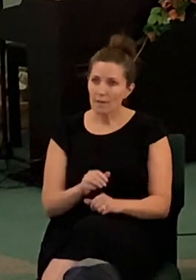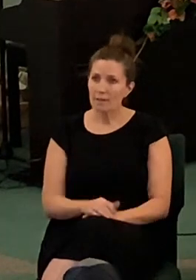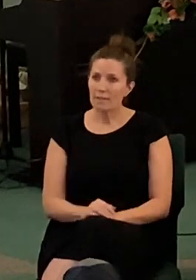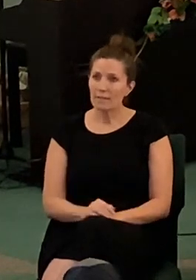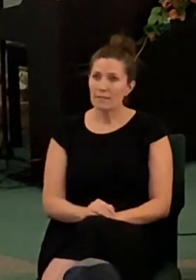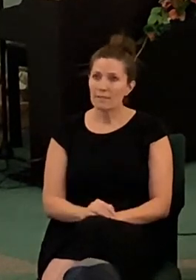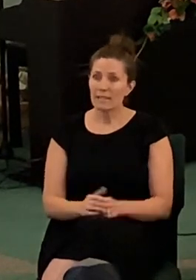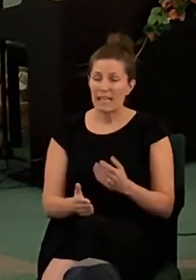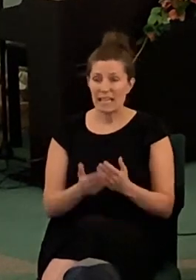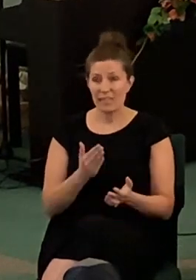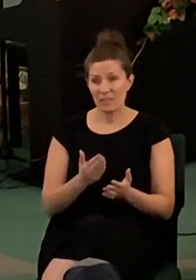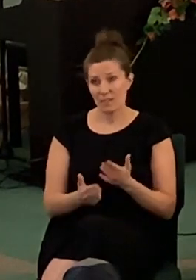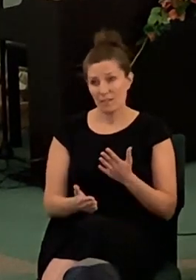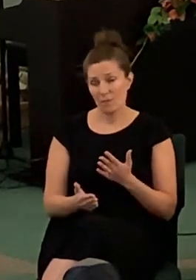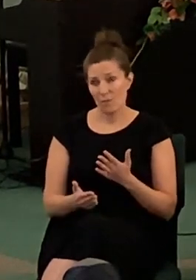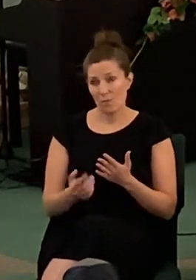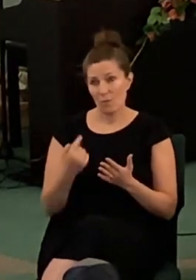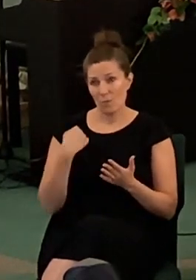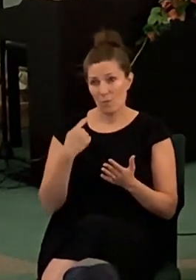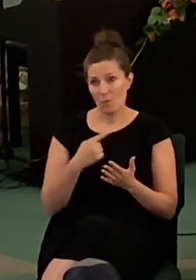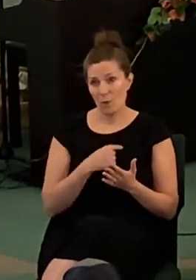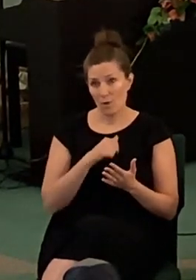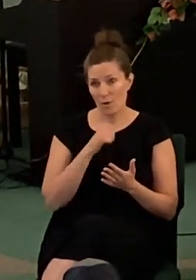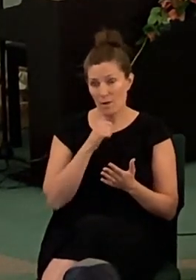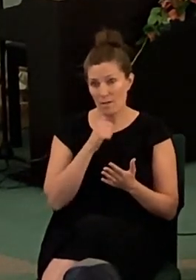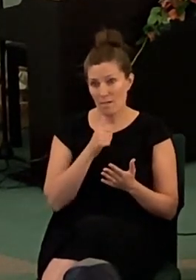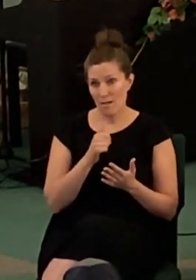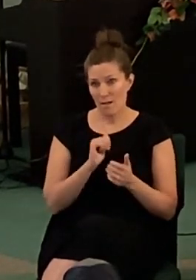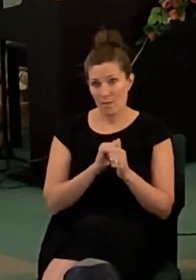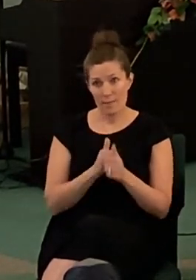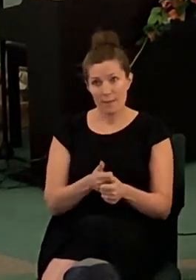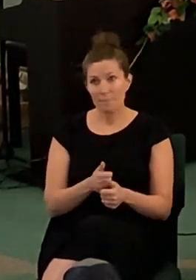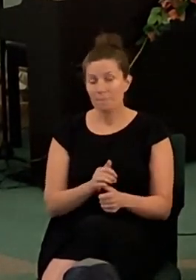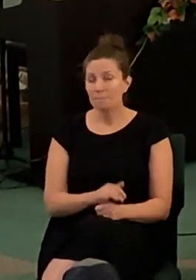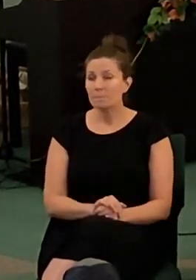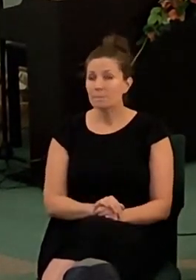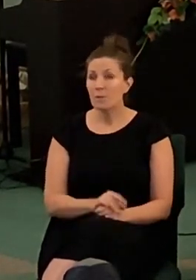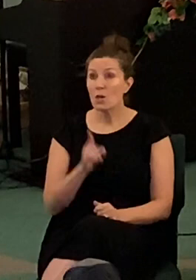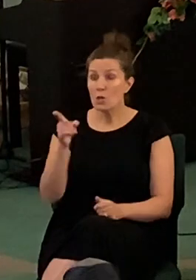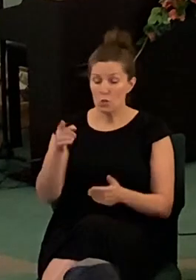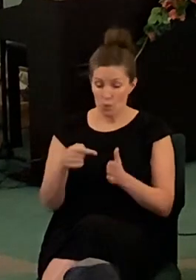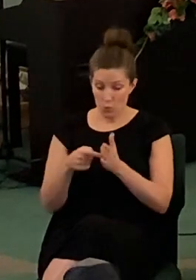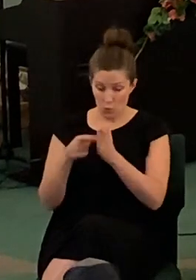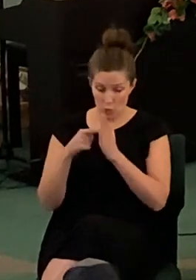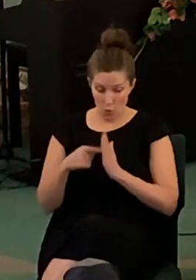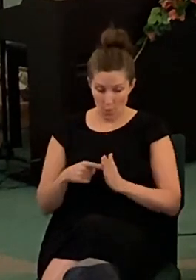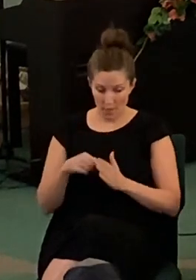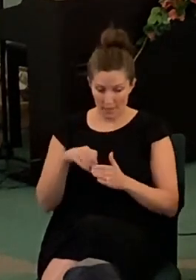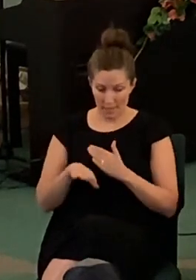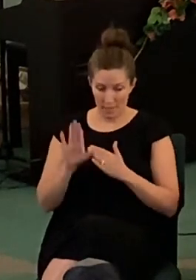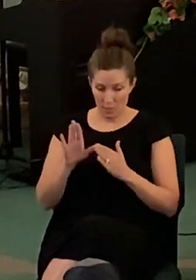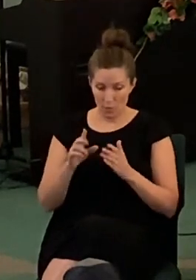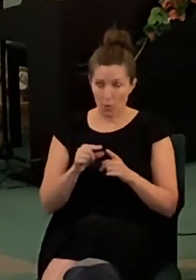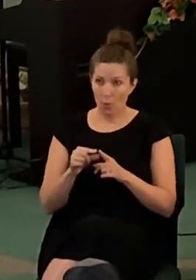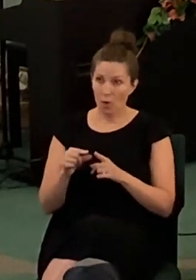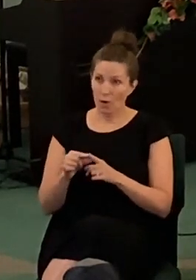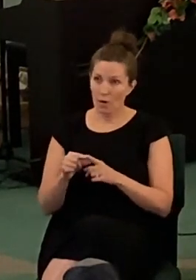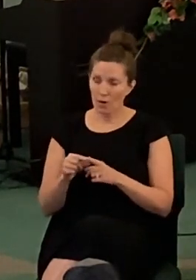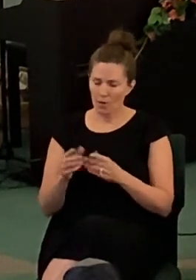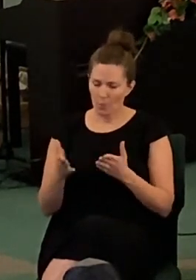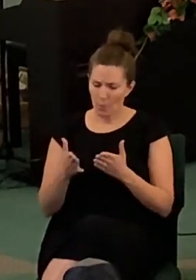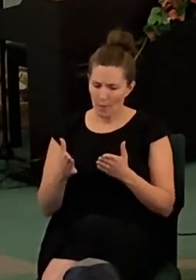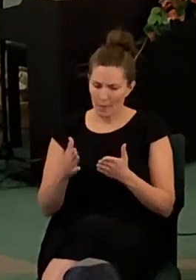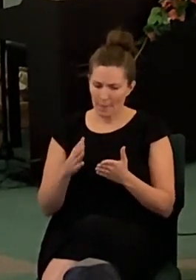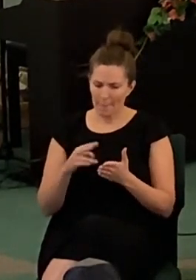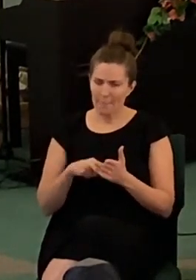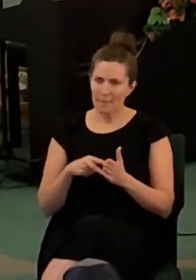You've shown us in your holy word what it's like to be in be in your family and what it